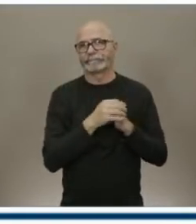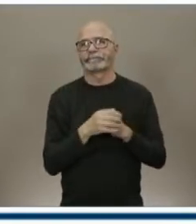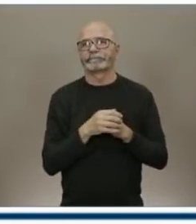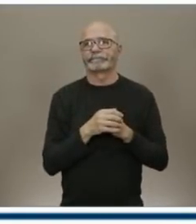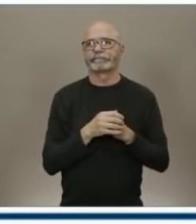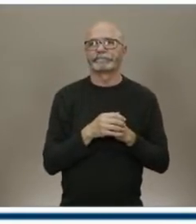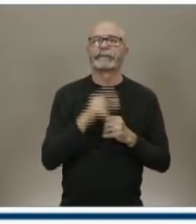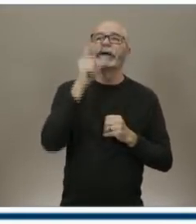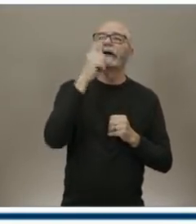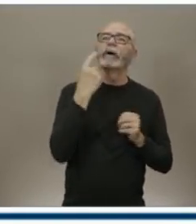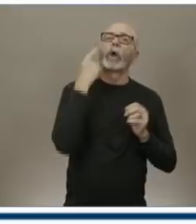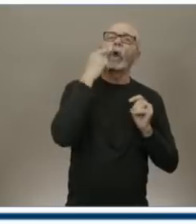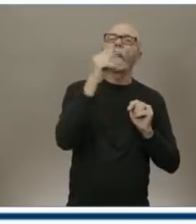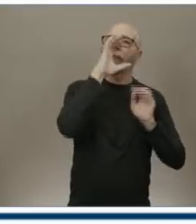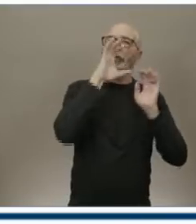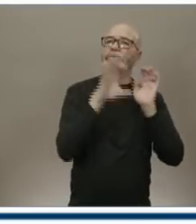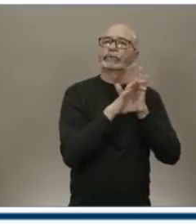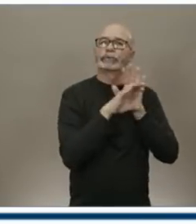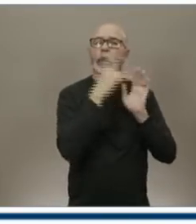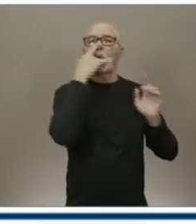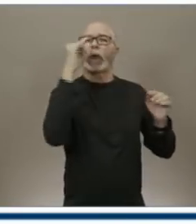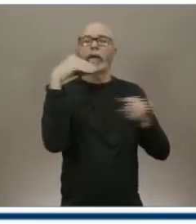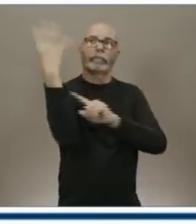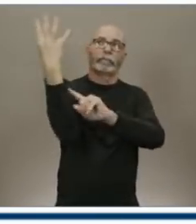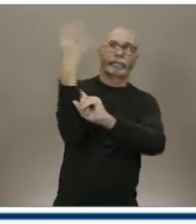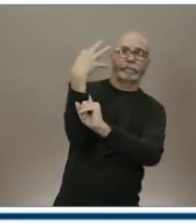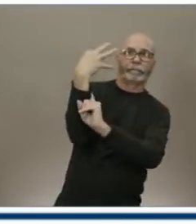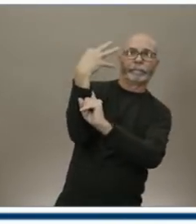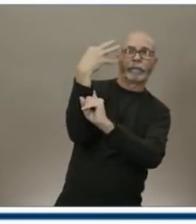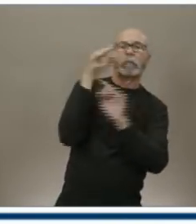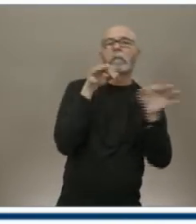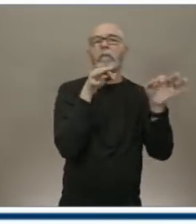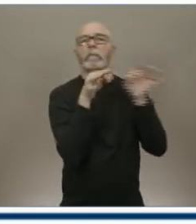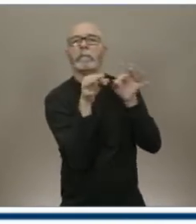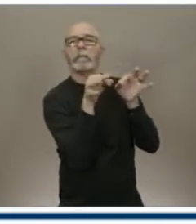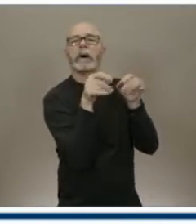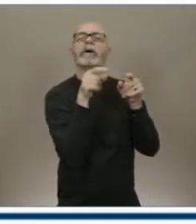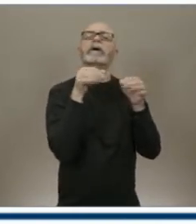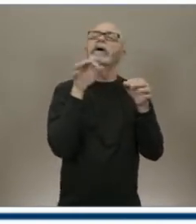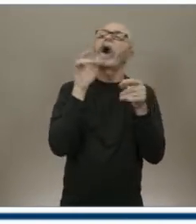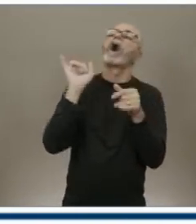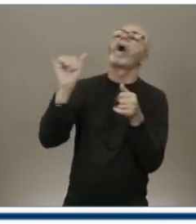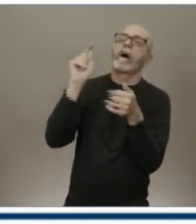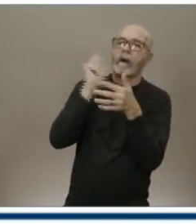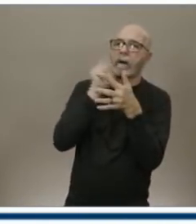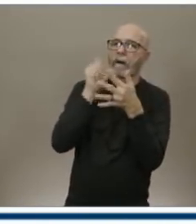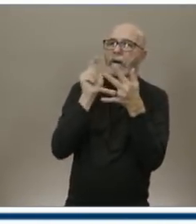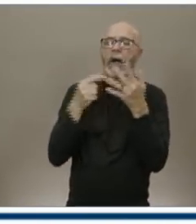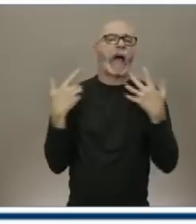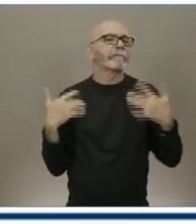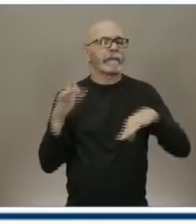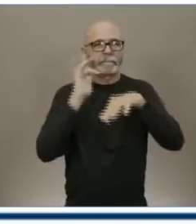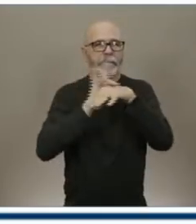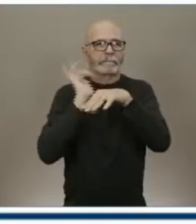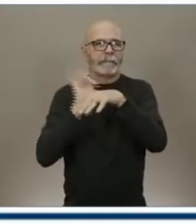et cetera, that will allow you to supplement the coverage around that. Go ahead, Elizabeth, with your follow-up.